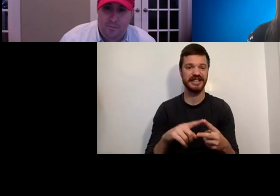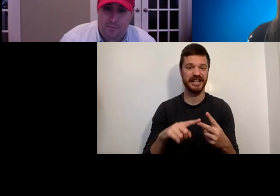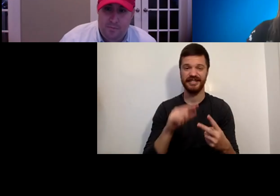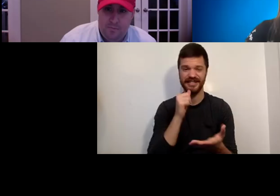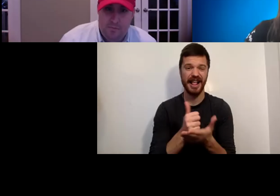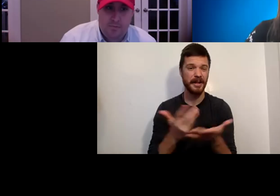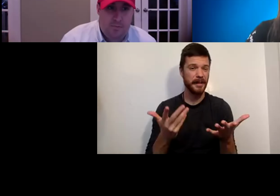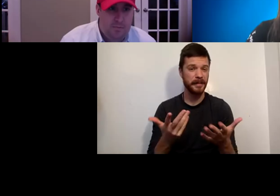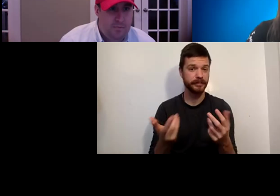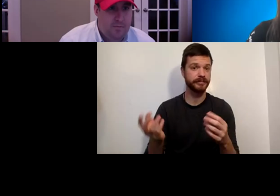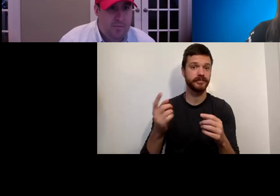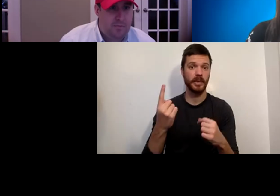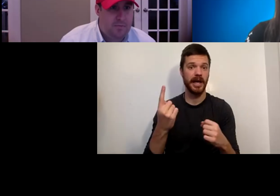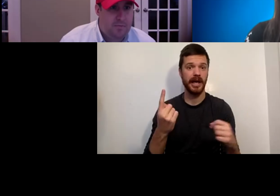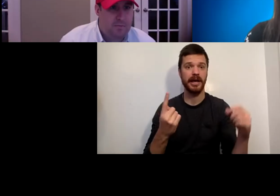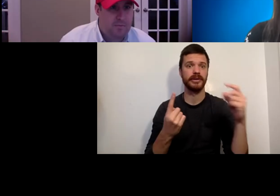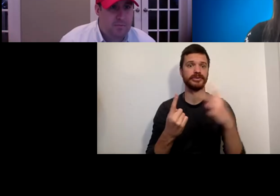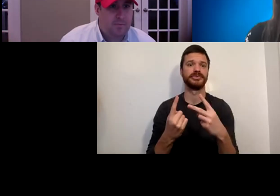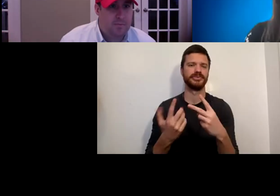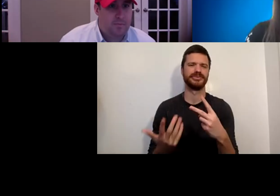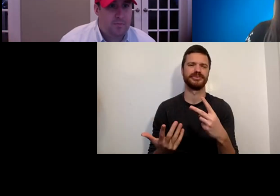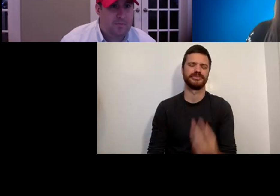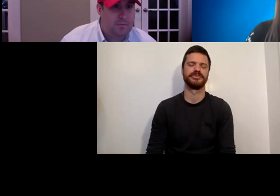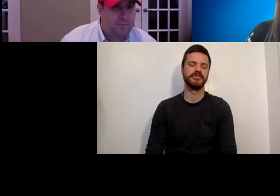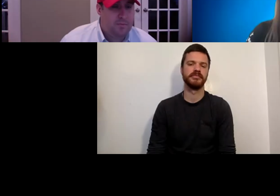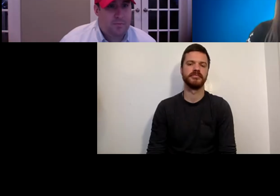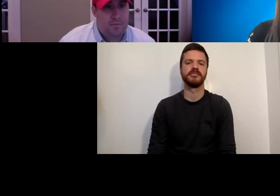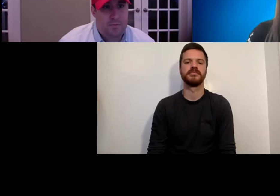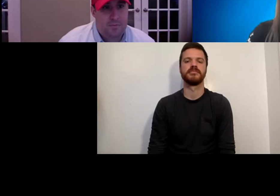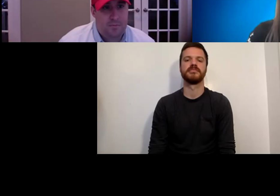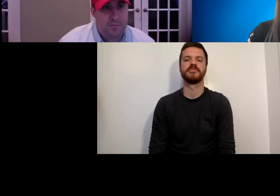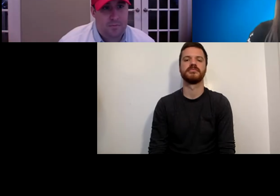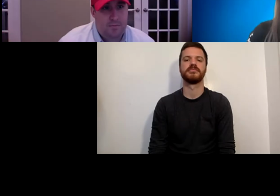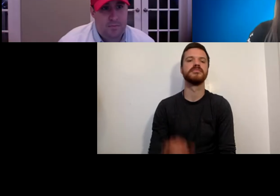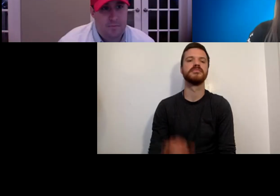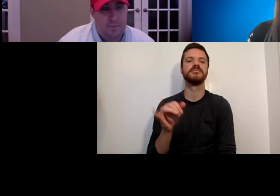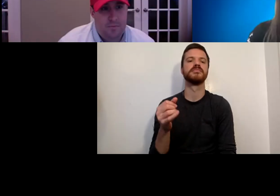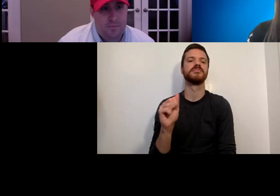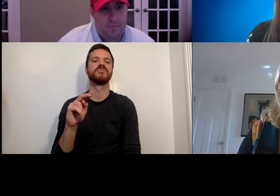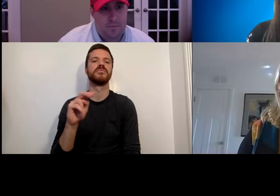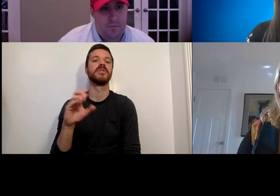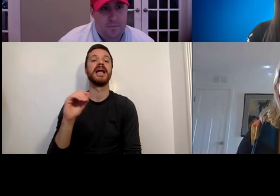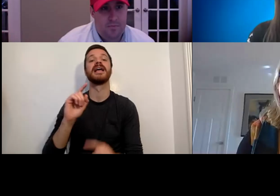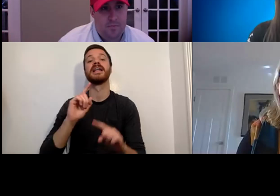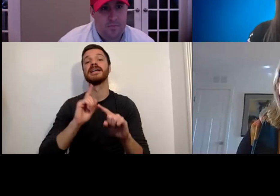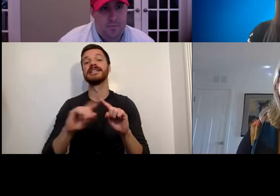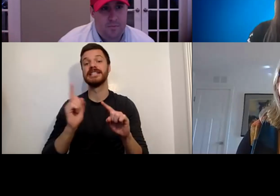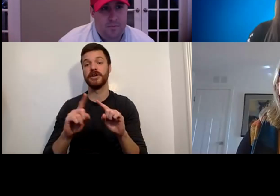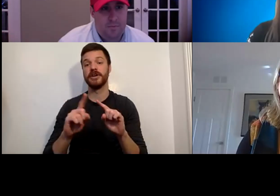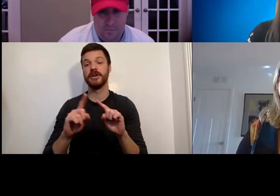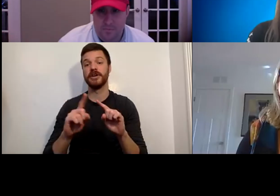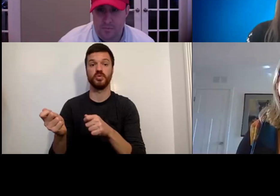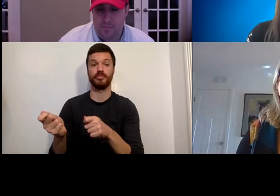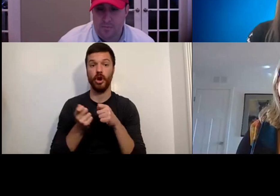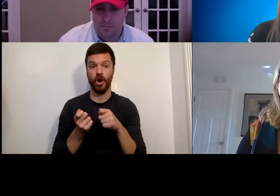And I think with there's a difference between implementation strategies to bring on an intervention and get it going,